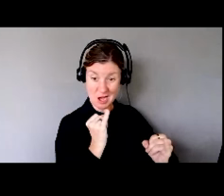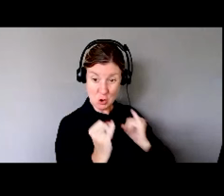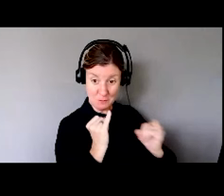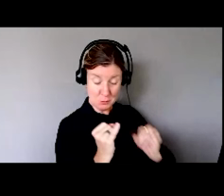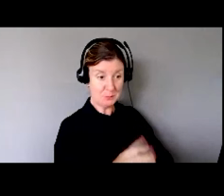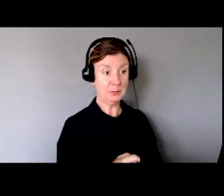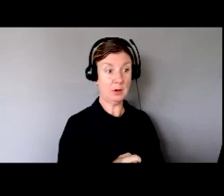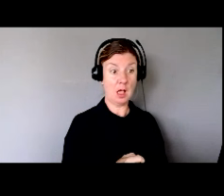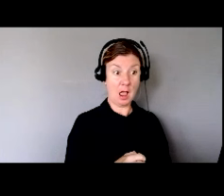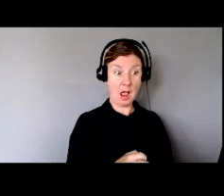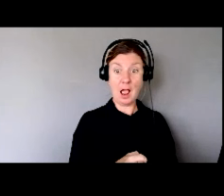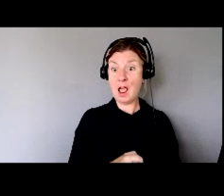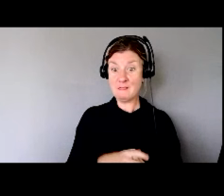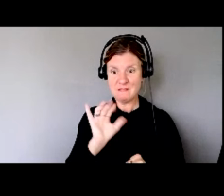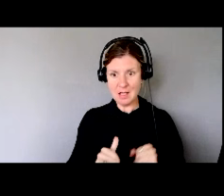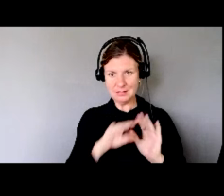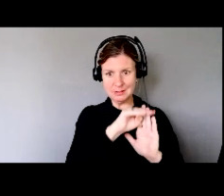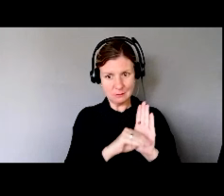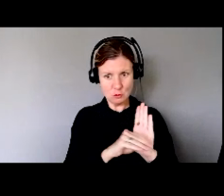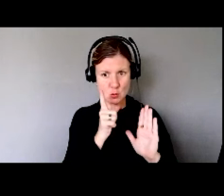be announced in late September.